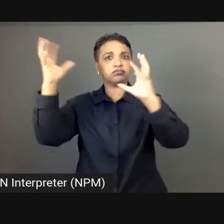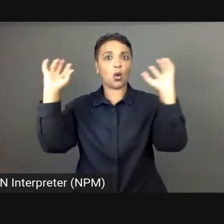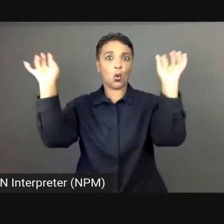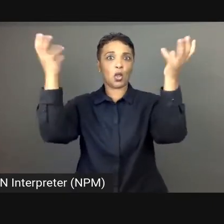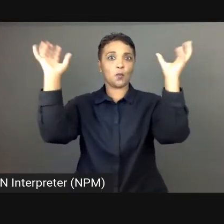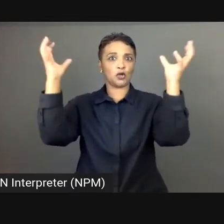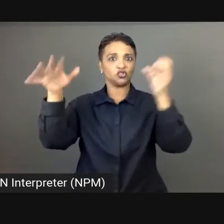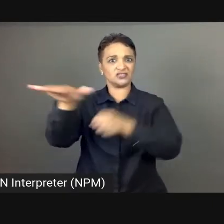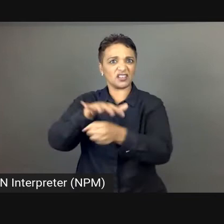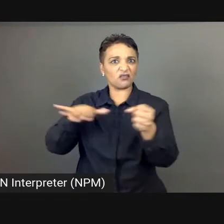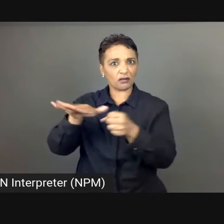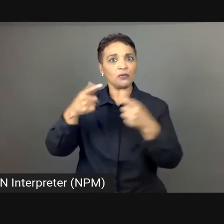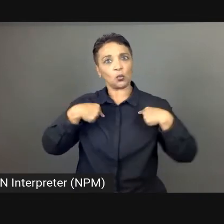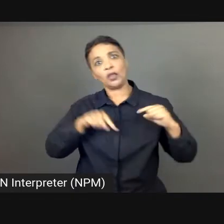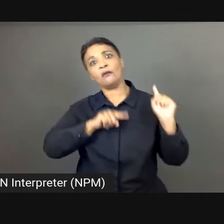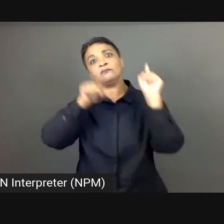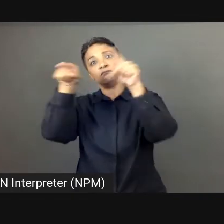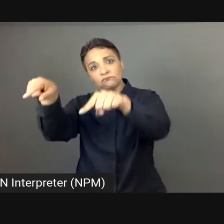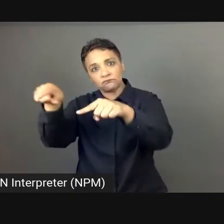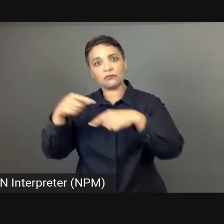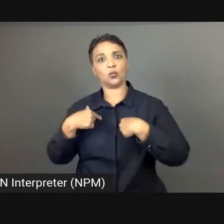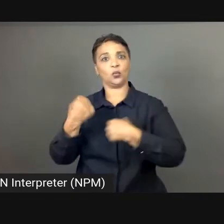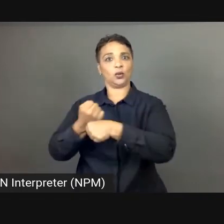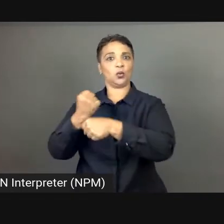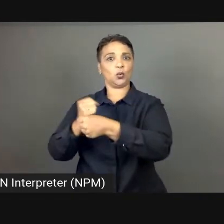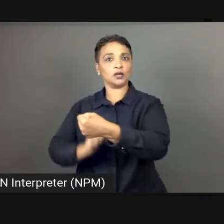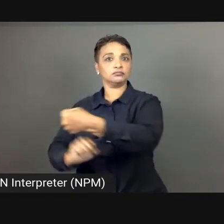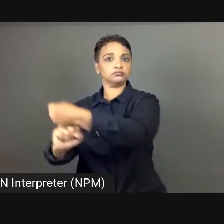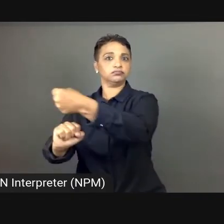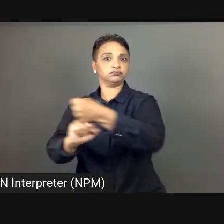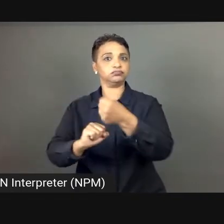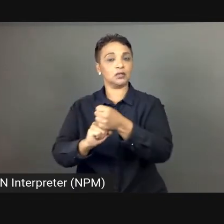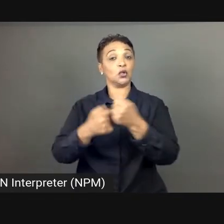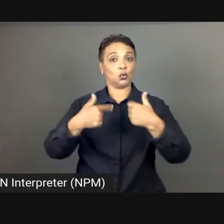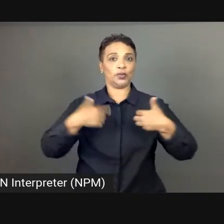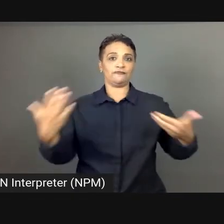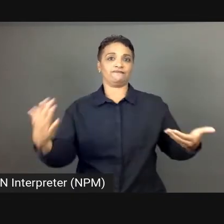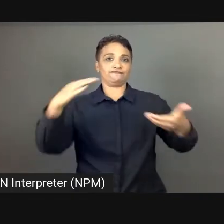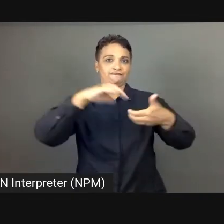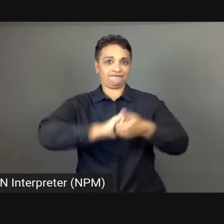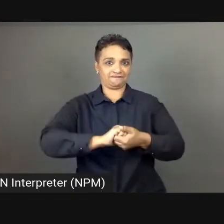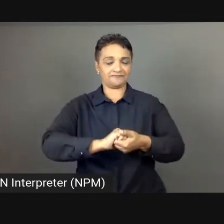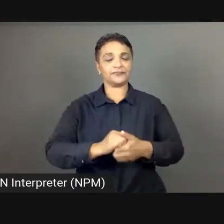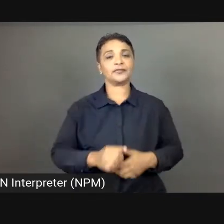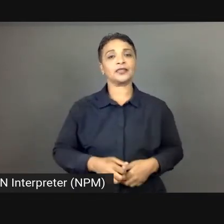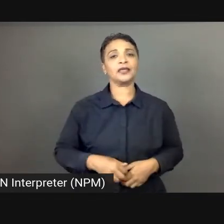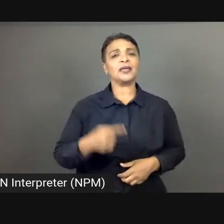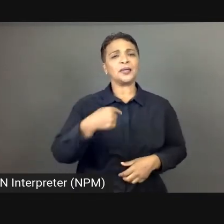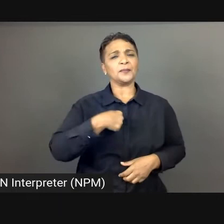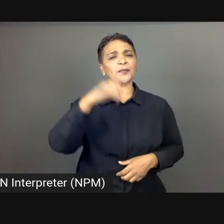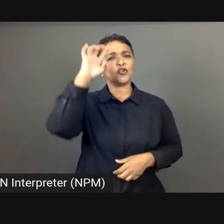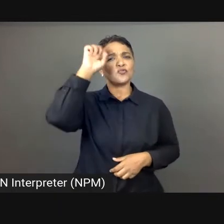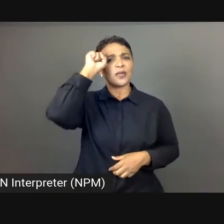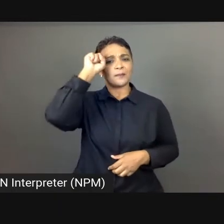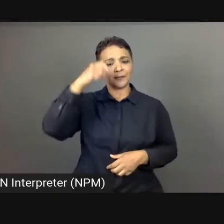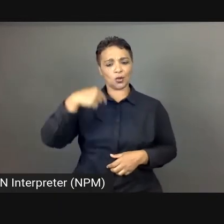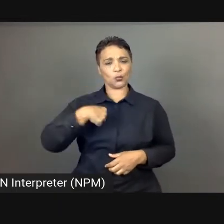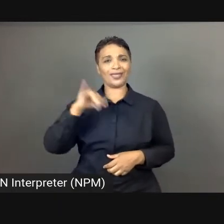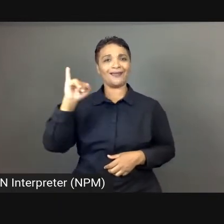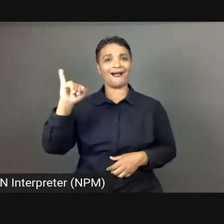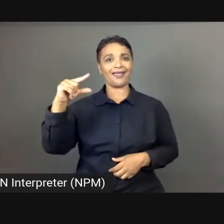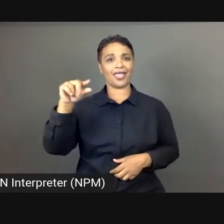put that in another way, we're often brokering partnerships. And I remember we were brokering one partnership between an INGO and a